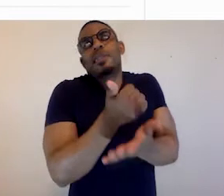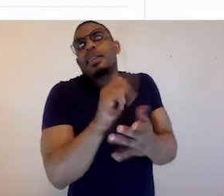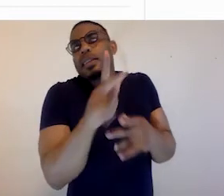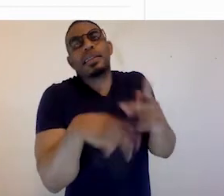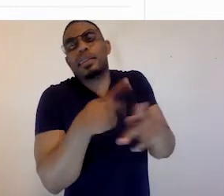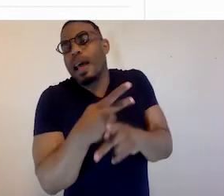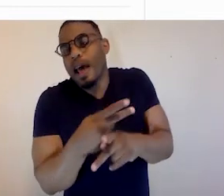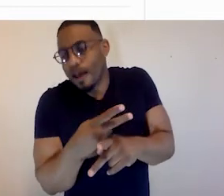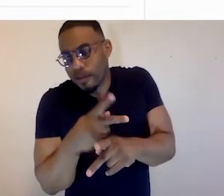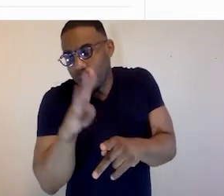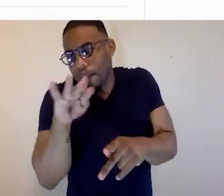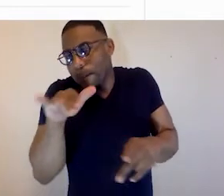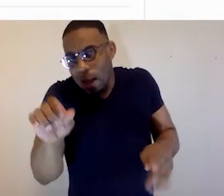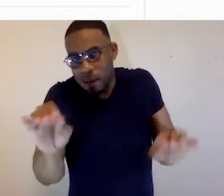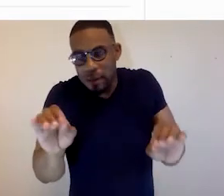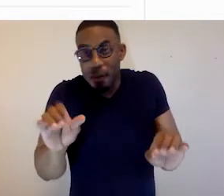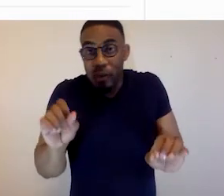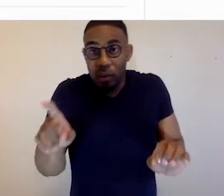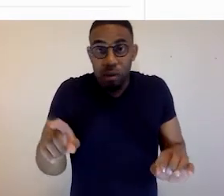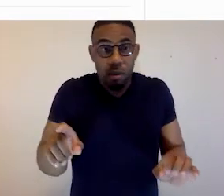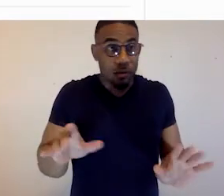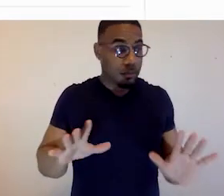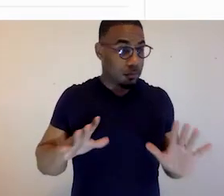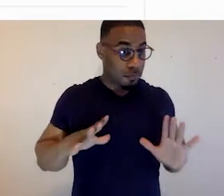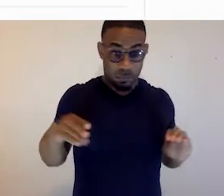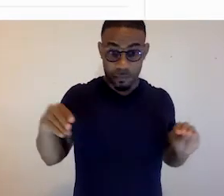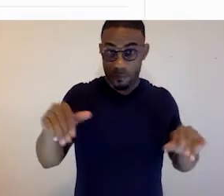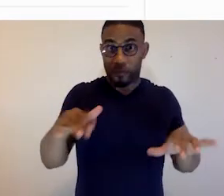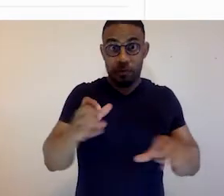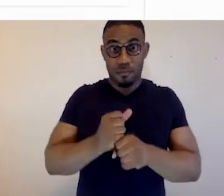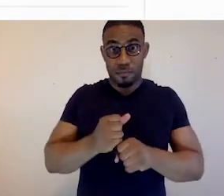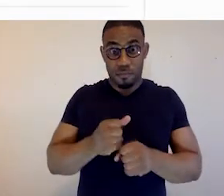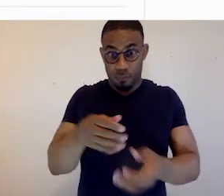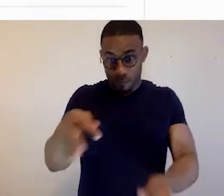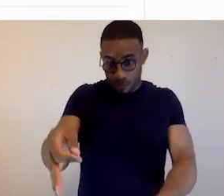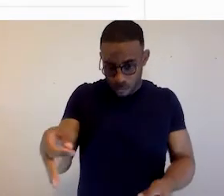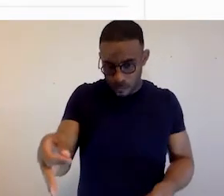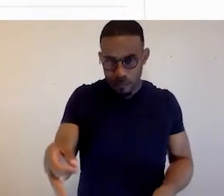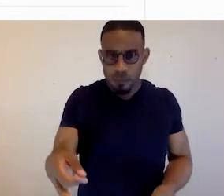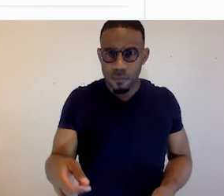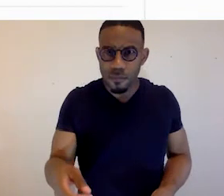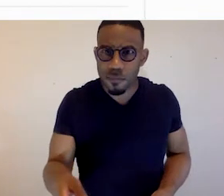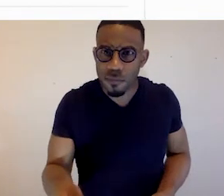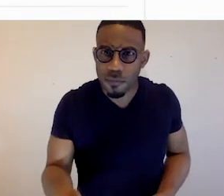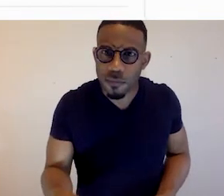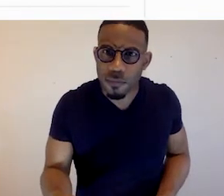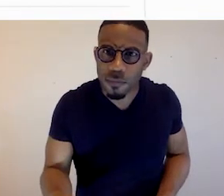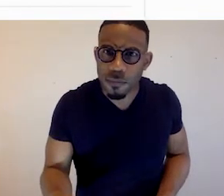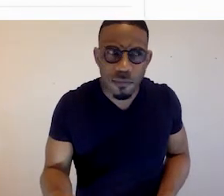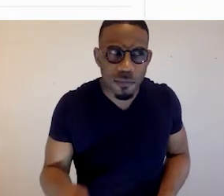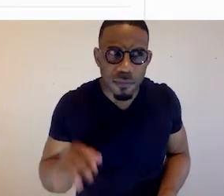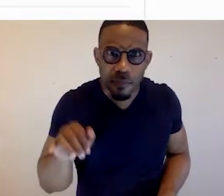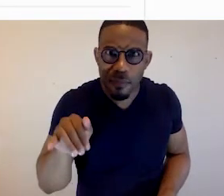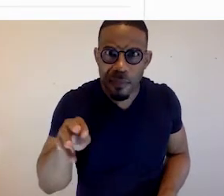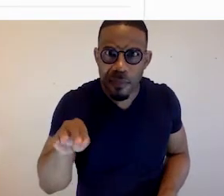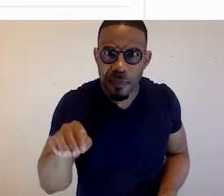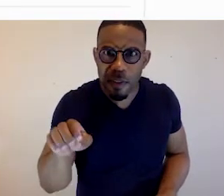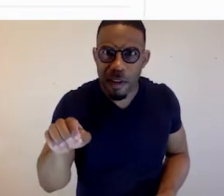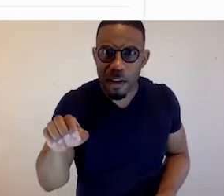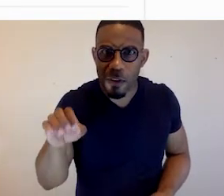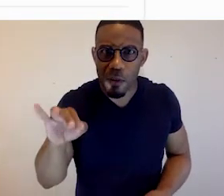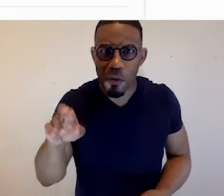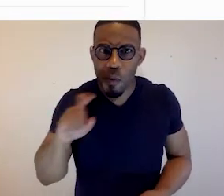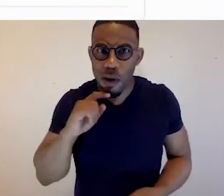type of bias or anything. So they pay to get their credit scores, and lo and behold, Jamie's credit